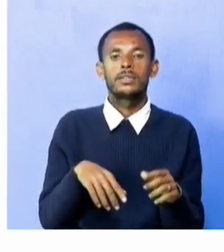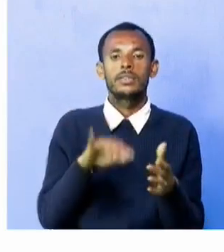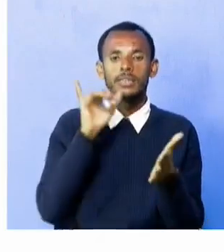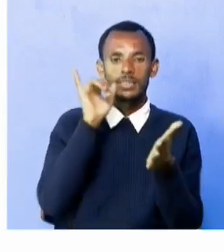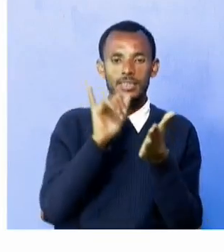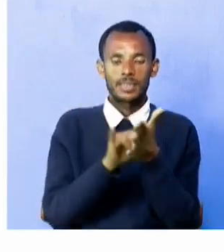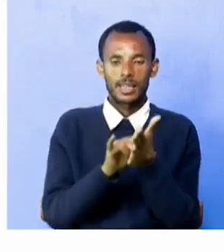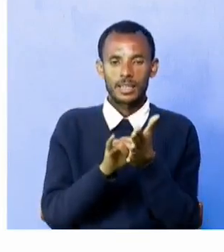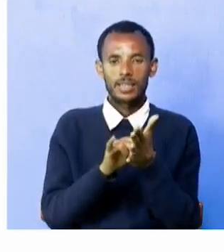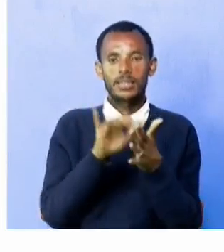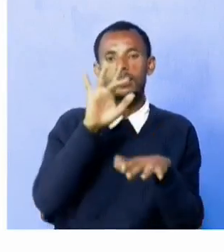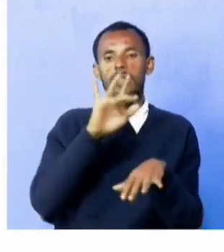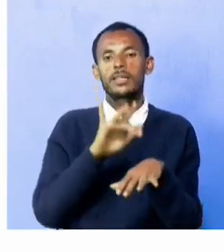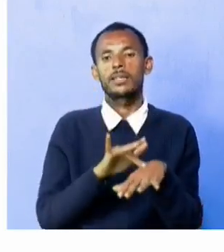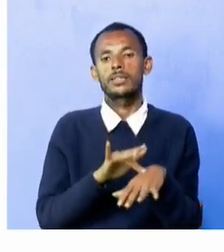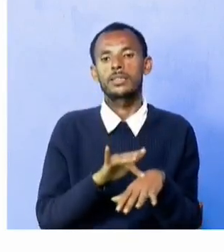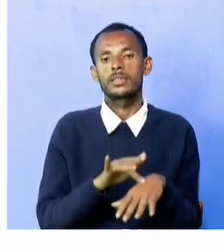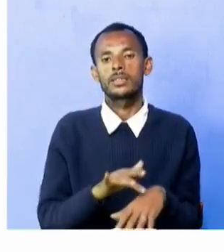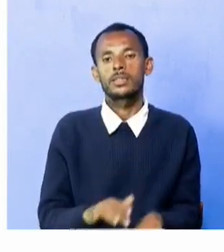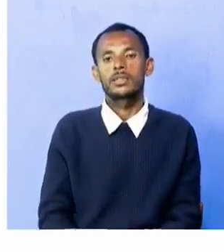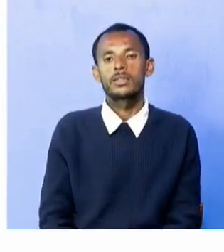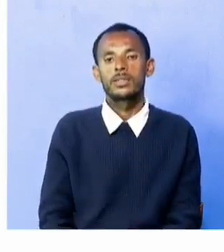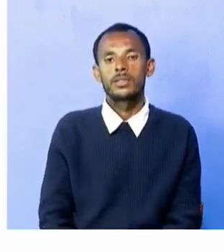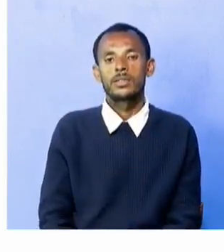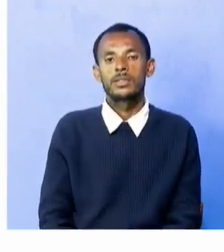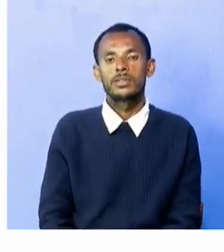that touches